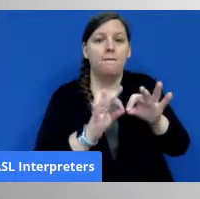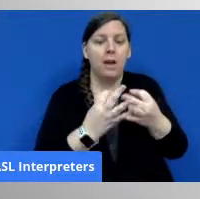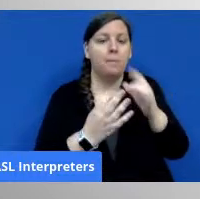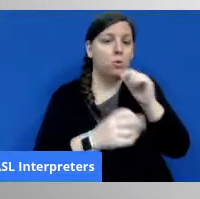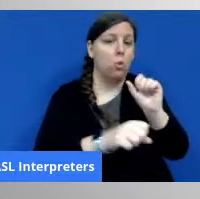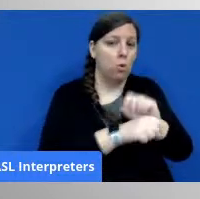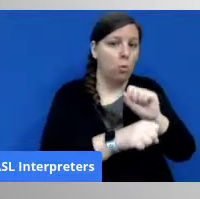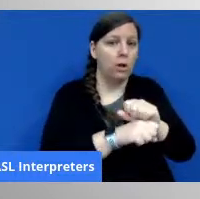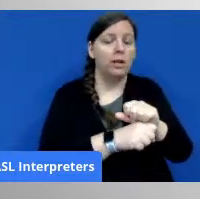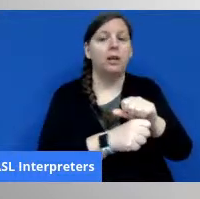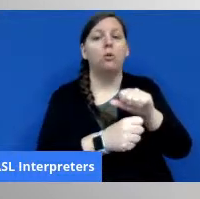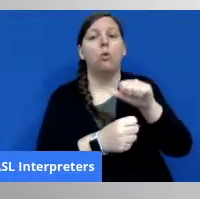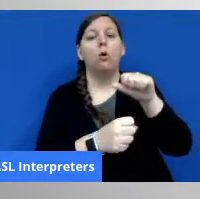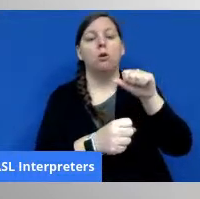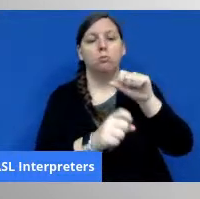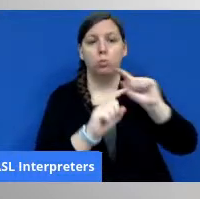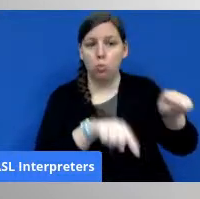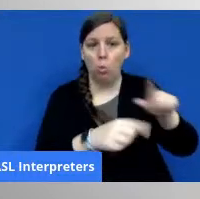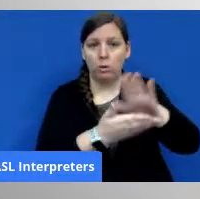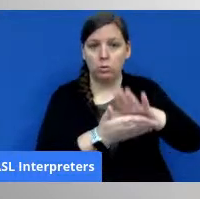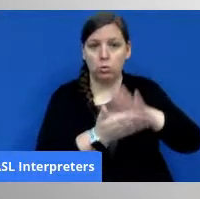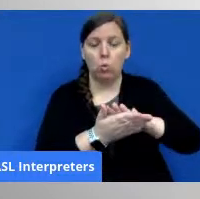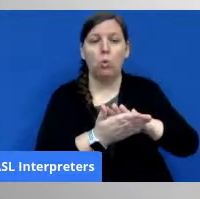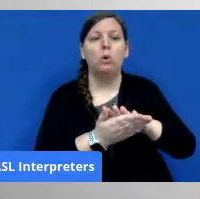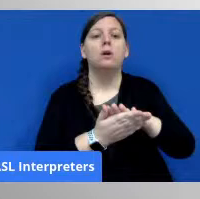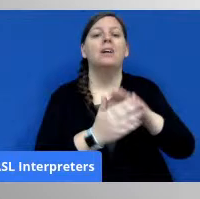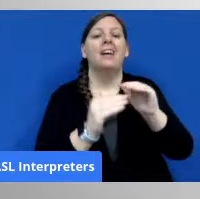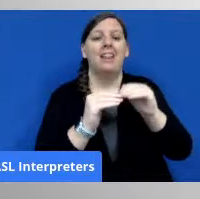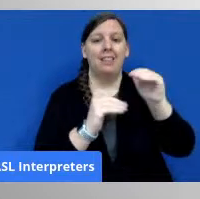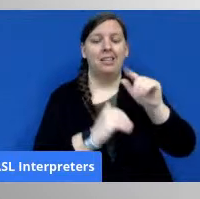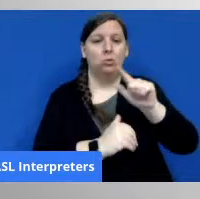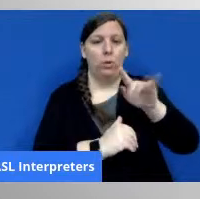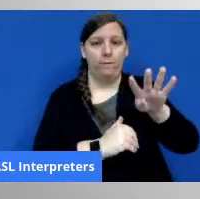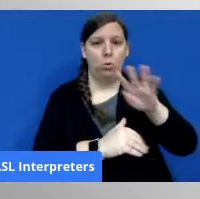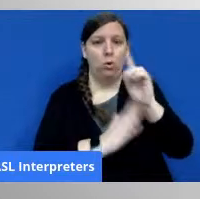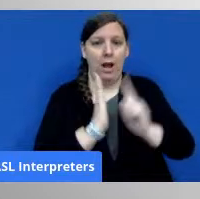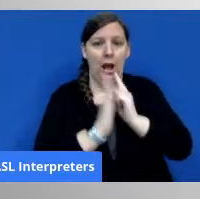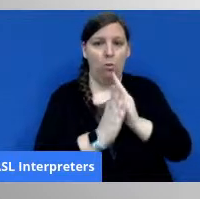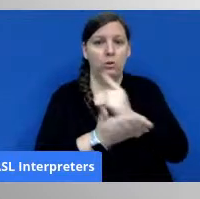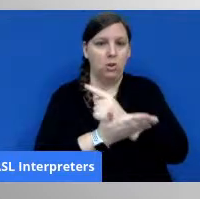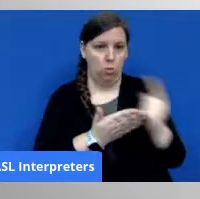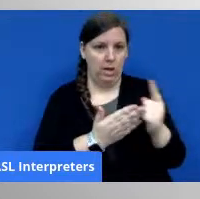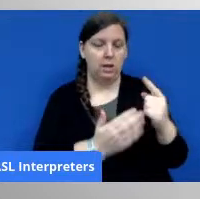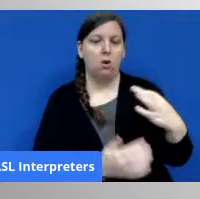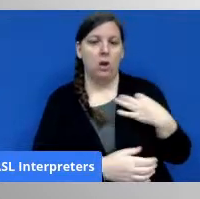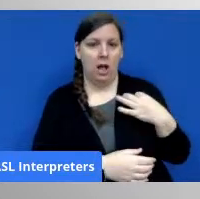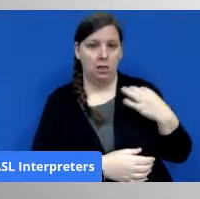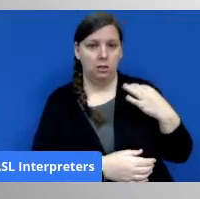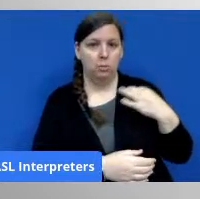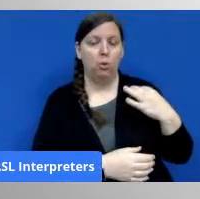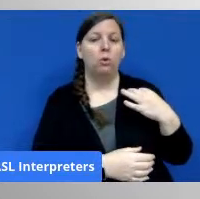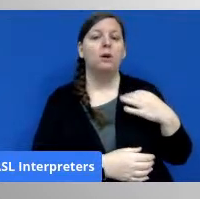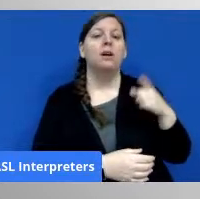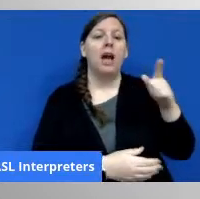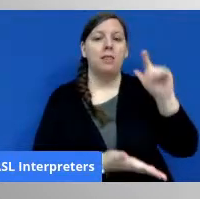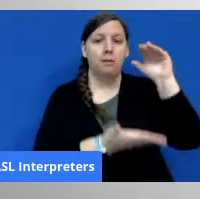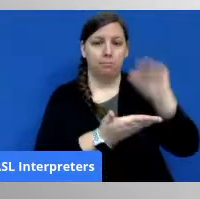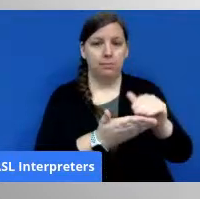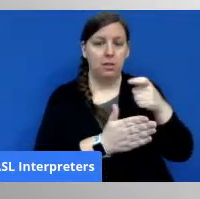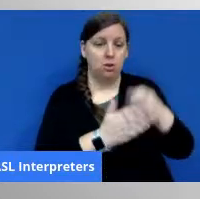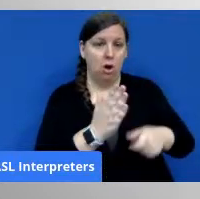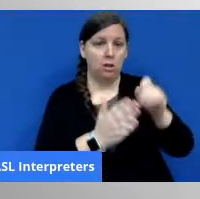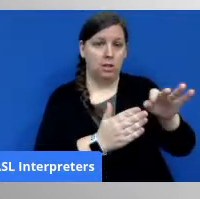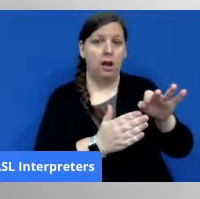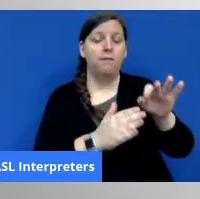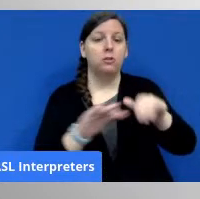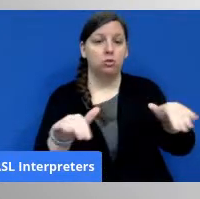hours a week. That's who's eligible. Remember, as with all programs that are in place for vulnerable families, just because you're eligible doesn't mean